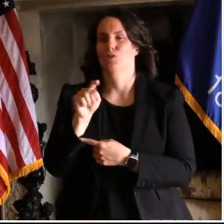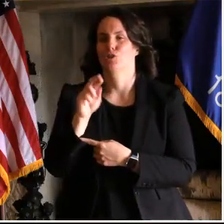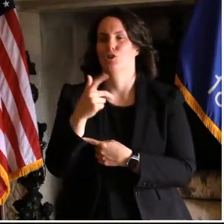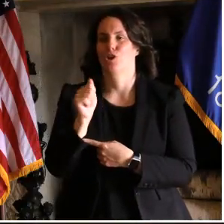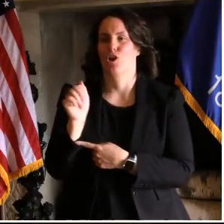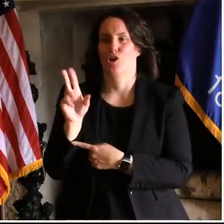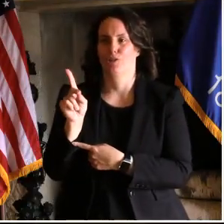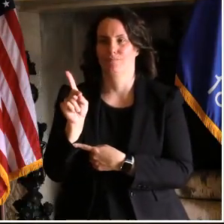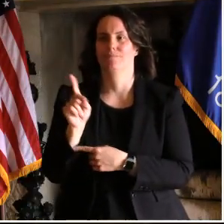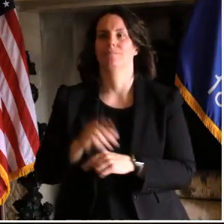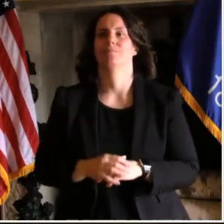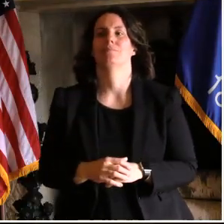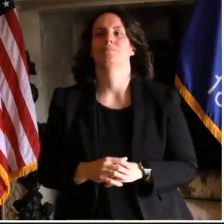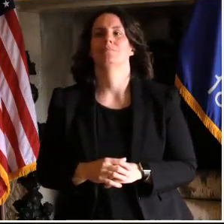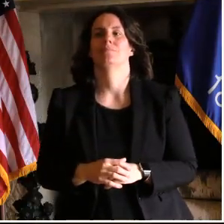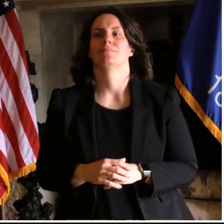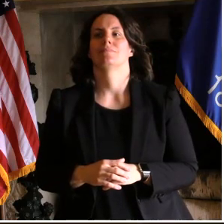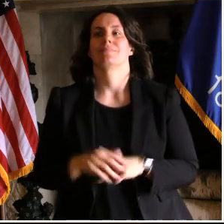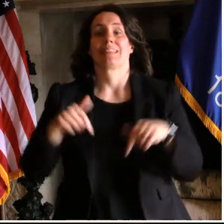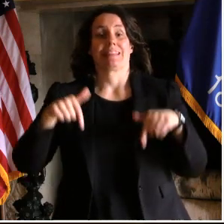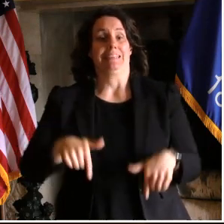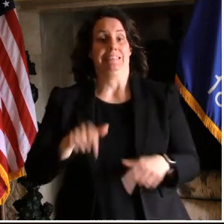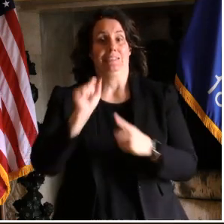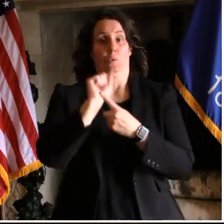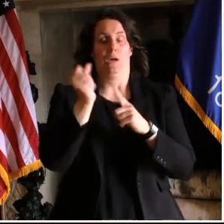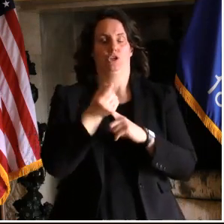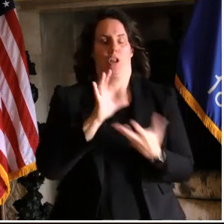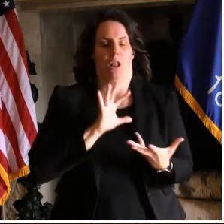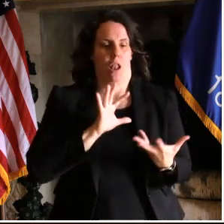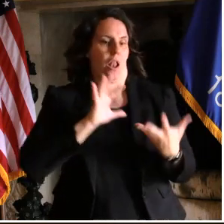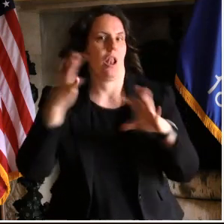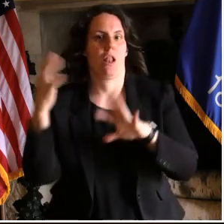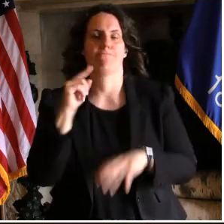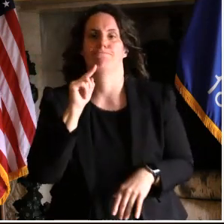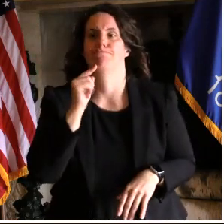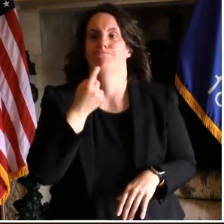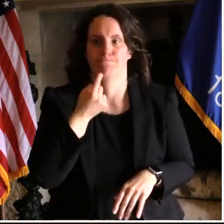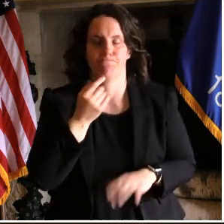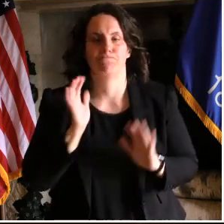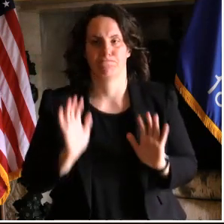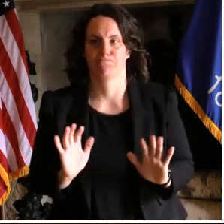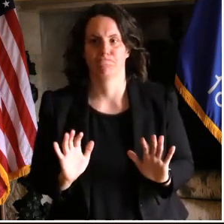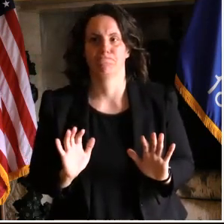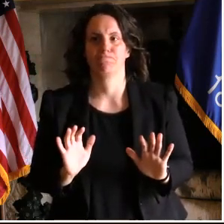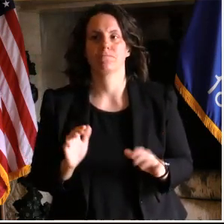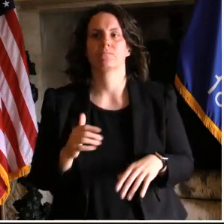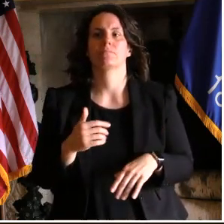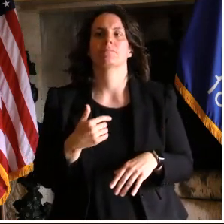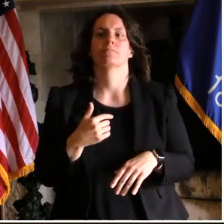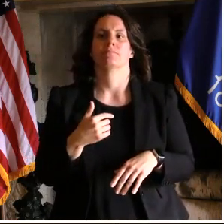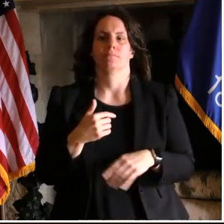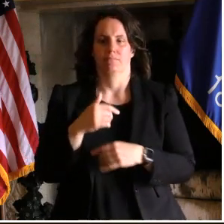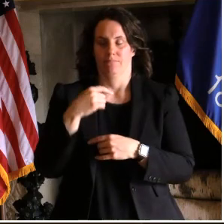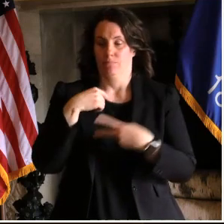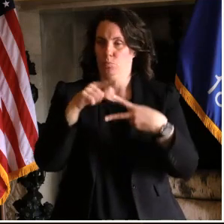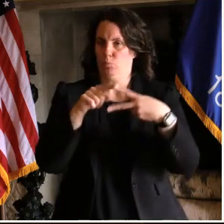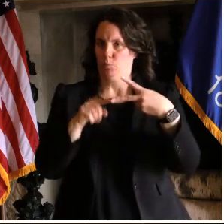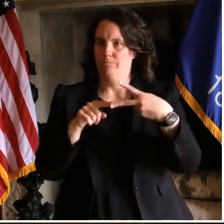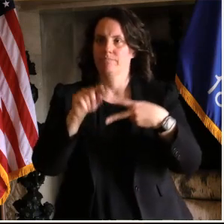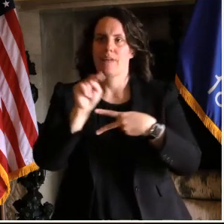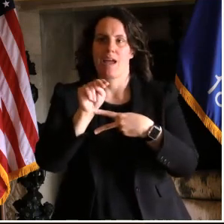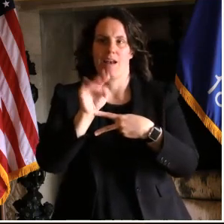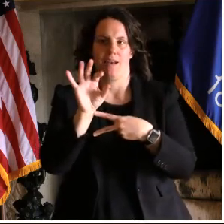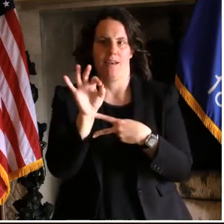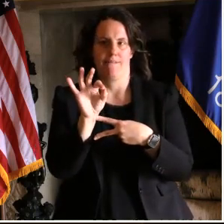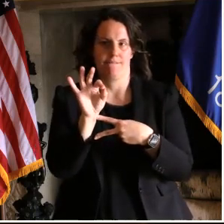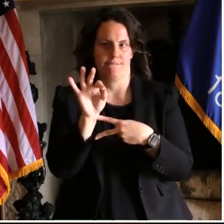options. The general, there's two kinds of masks in general. The N95 respirators are the ones that filter the air from that we